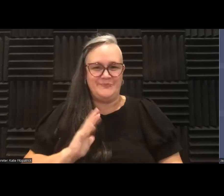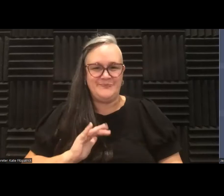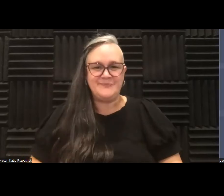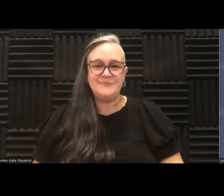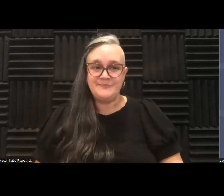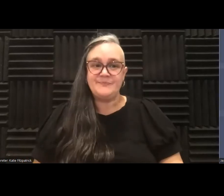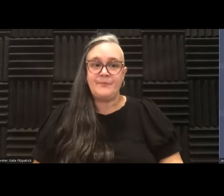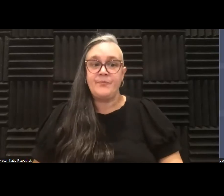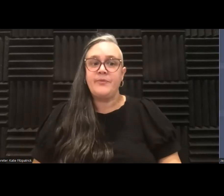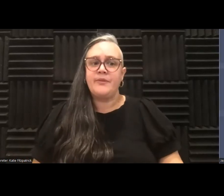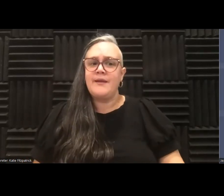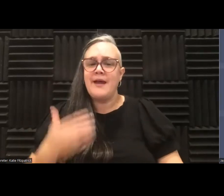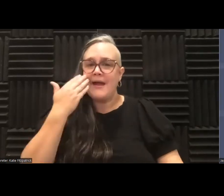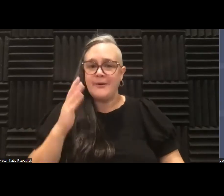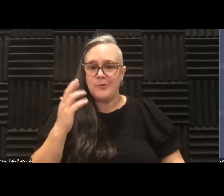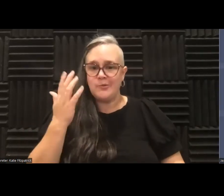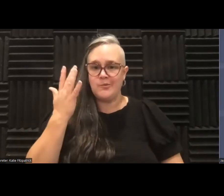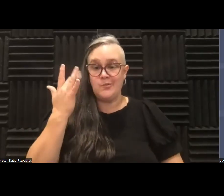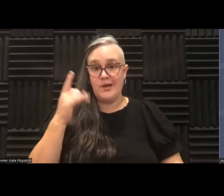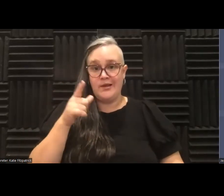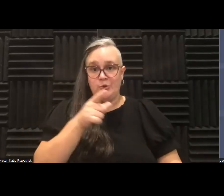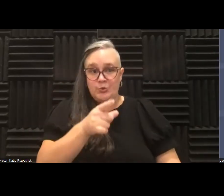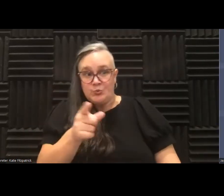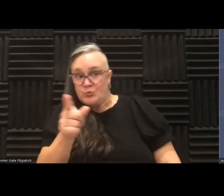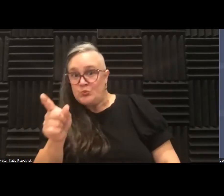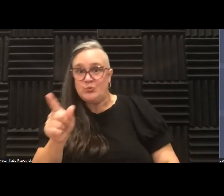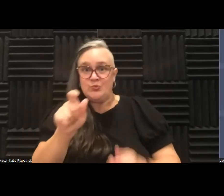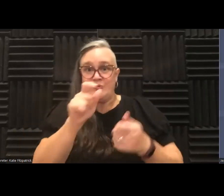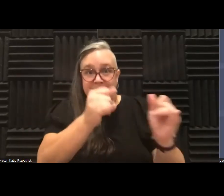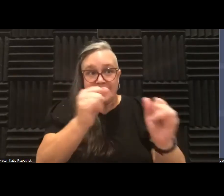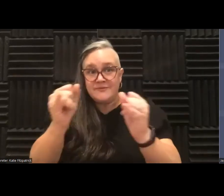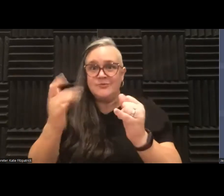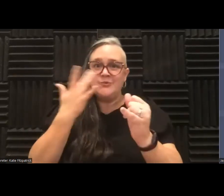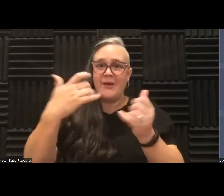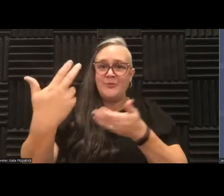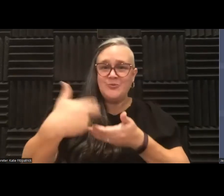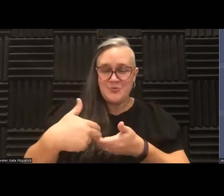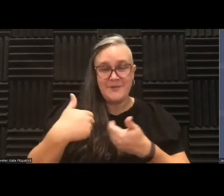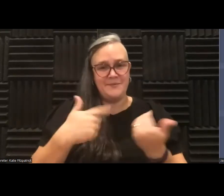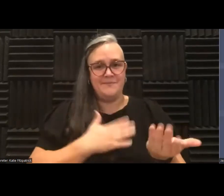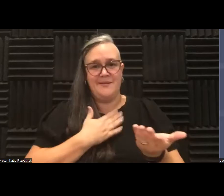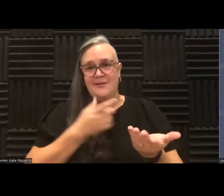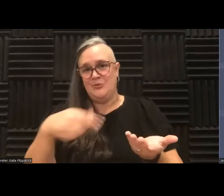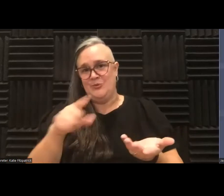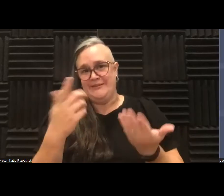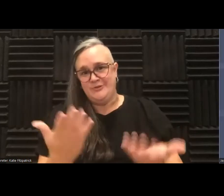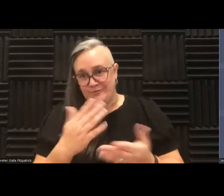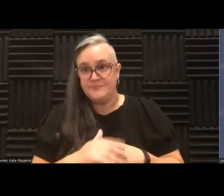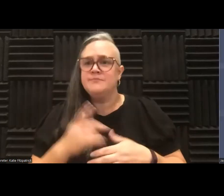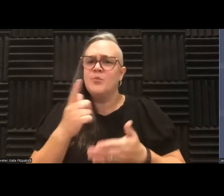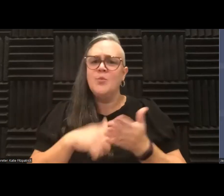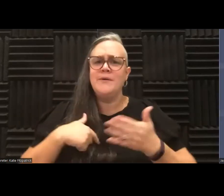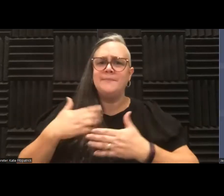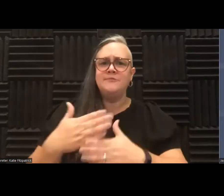So I don't know what brought you here today to join. I'm very glad that you are here. What I am sharing with you